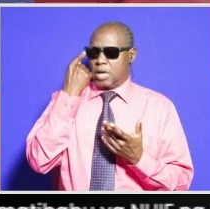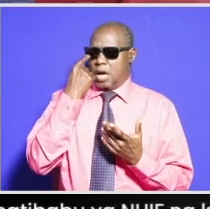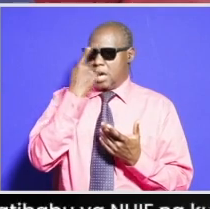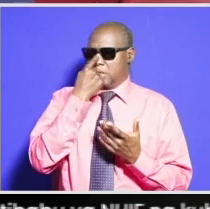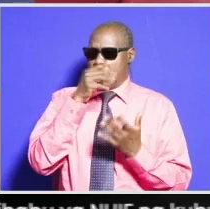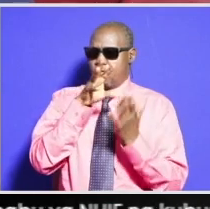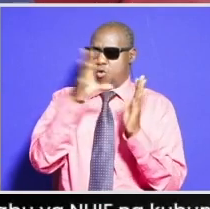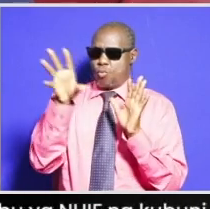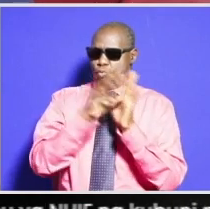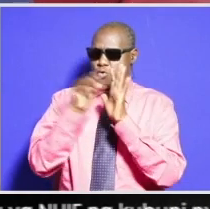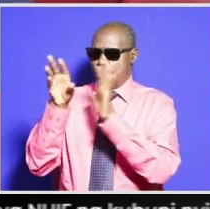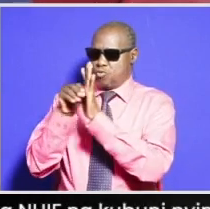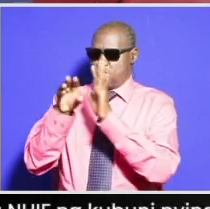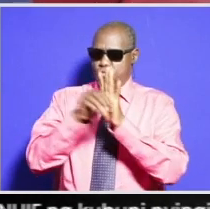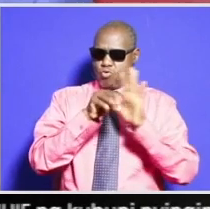Number two,